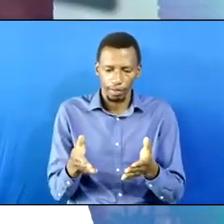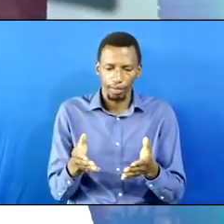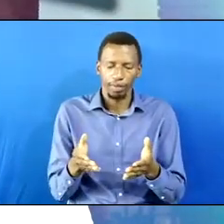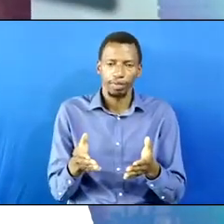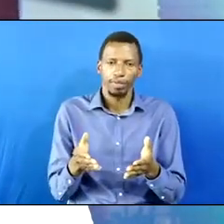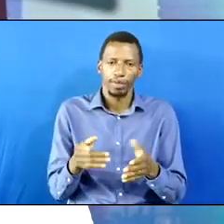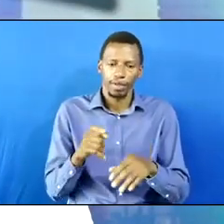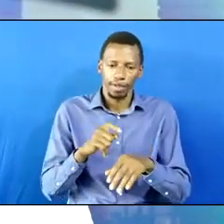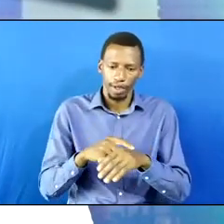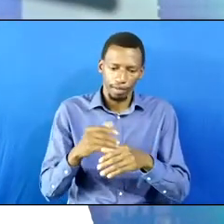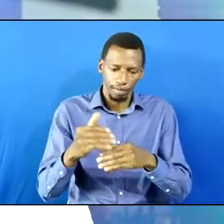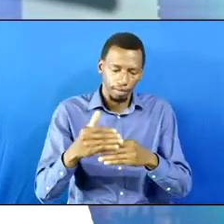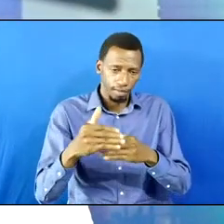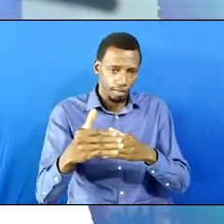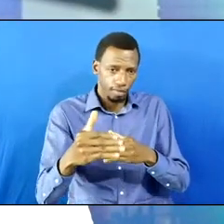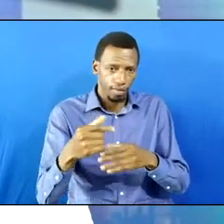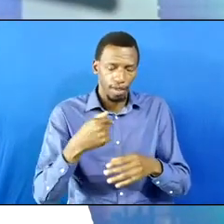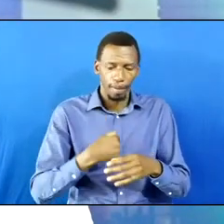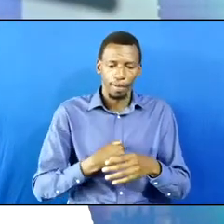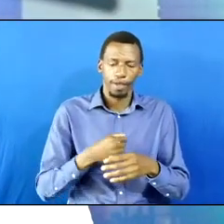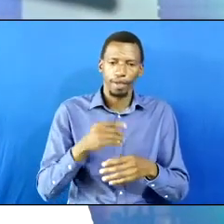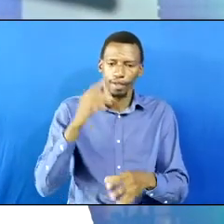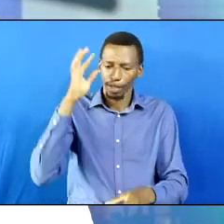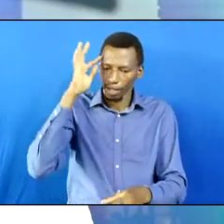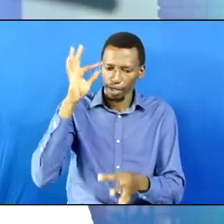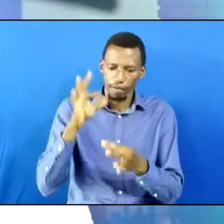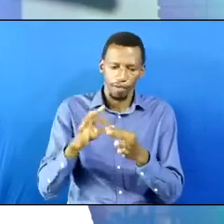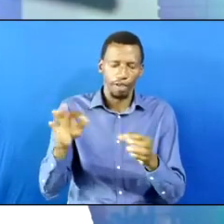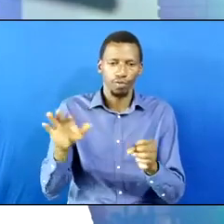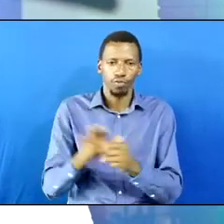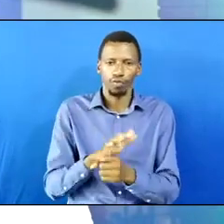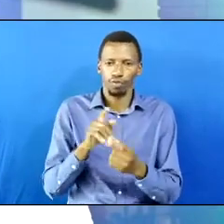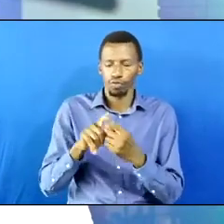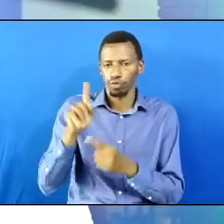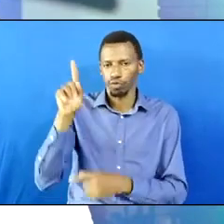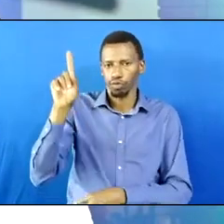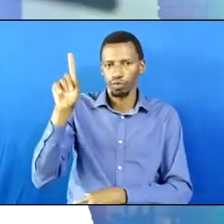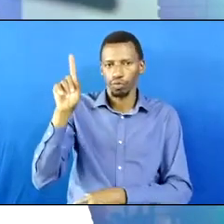quarter that I will be a faithful witness of you until you come to take me home.